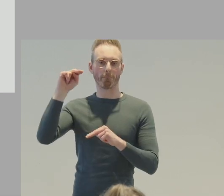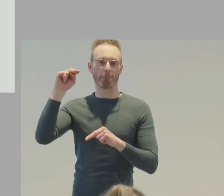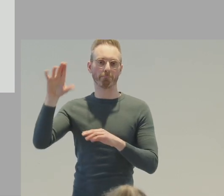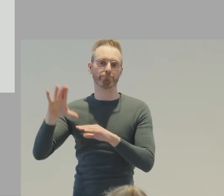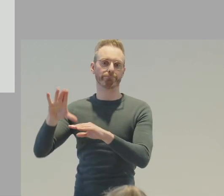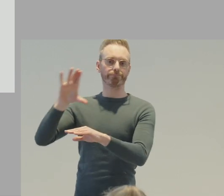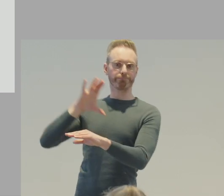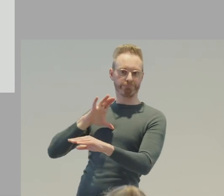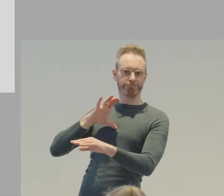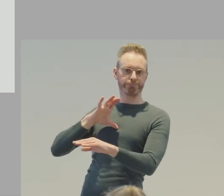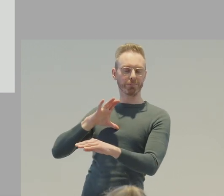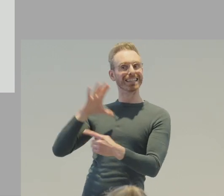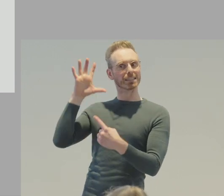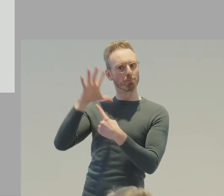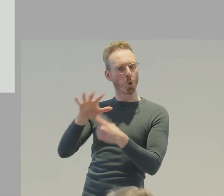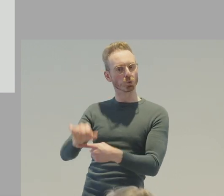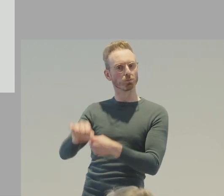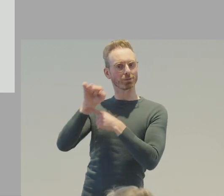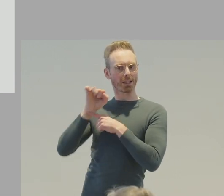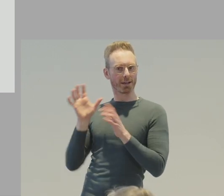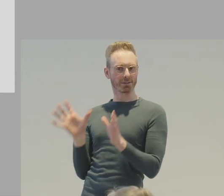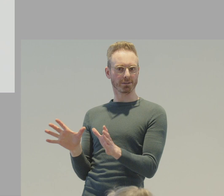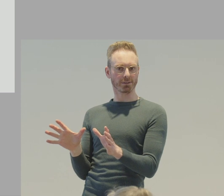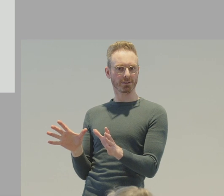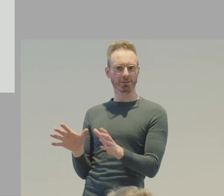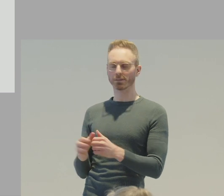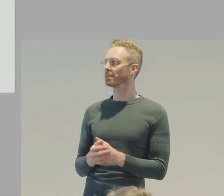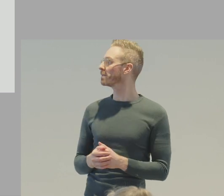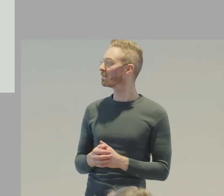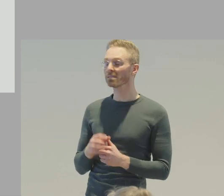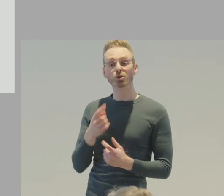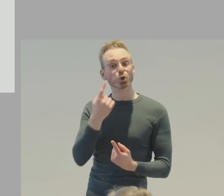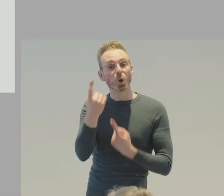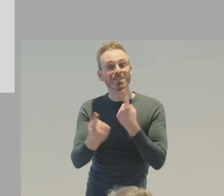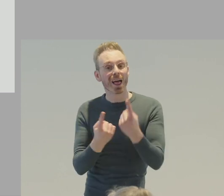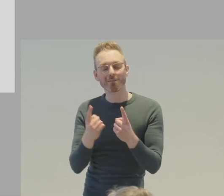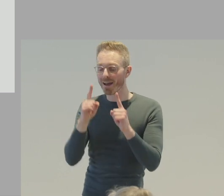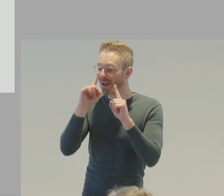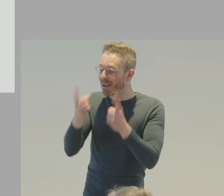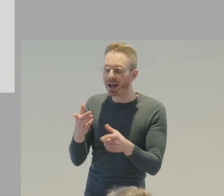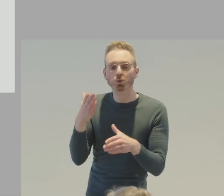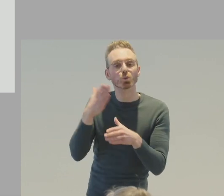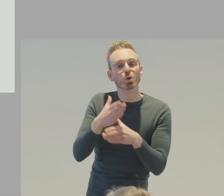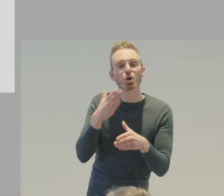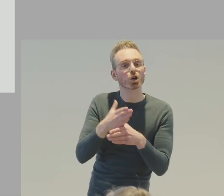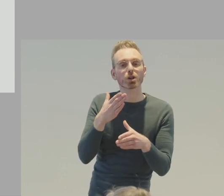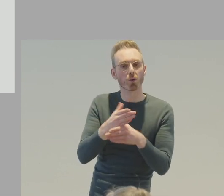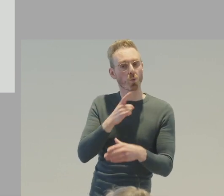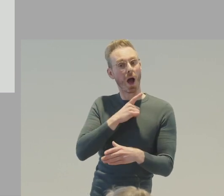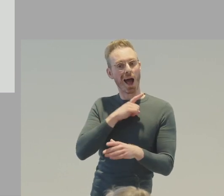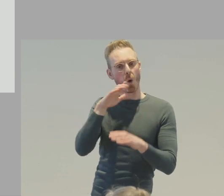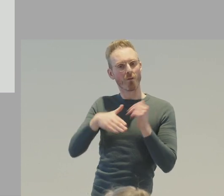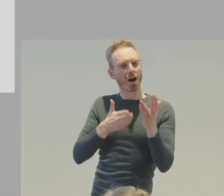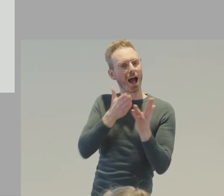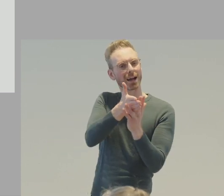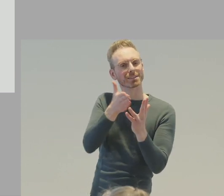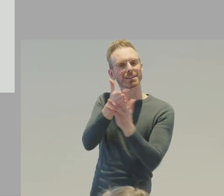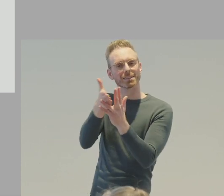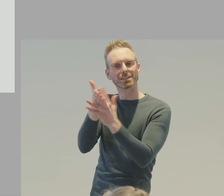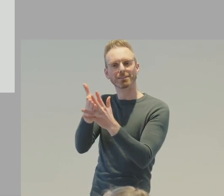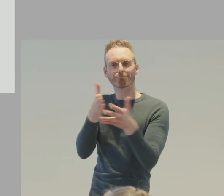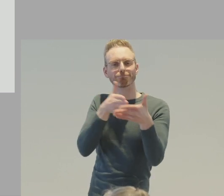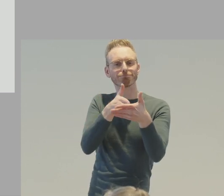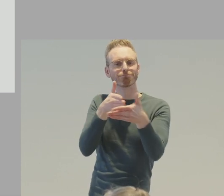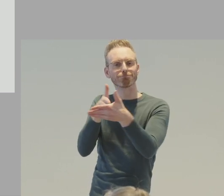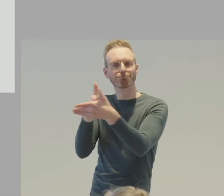that's protected. So if you cannot usually work because of access requirements, you might get that higher level of payment.